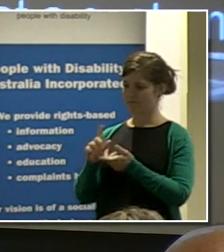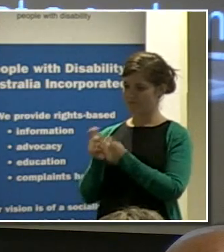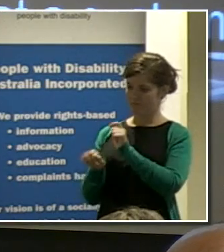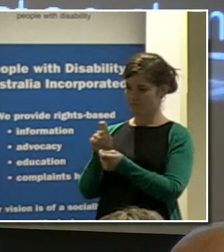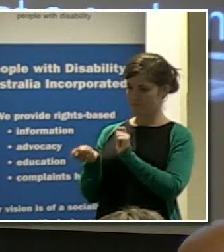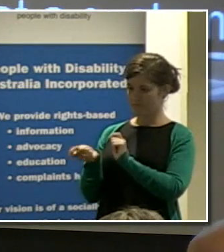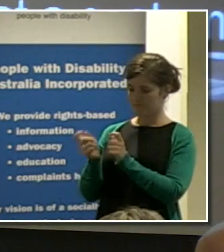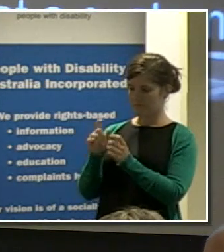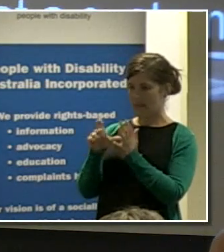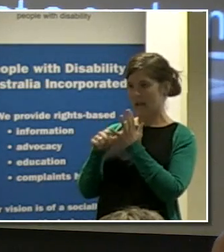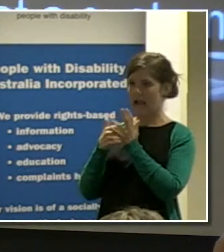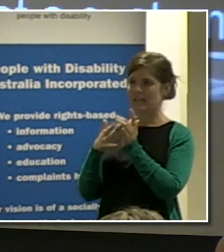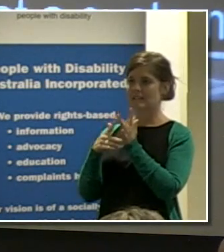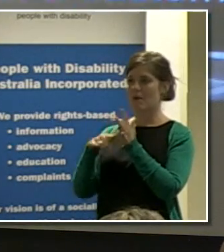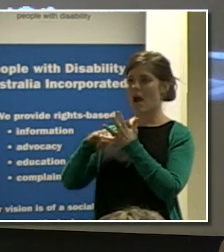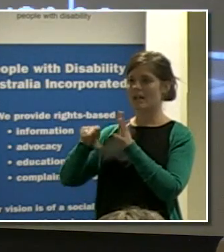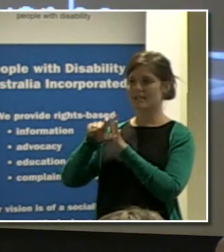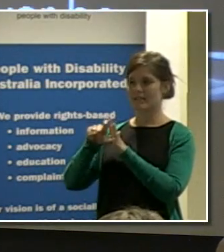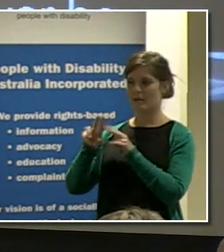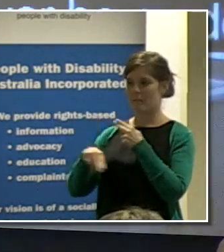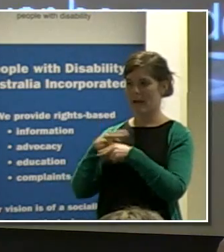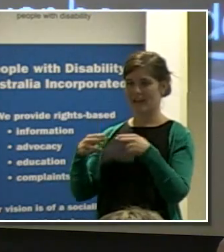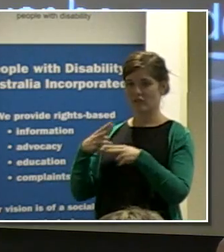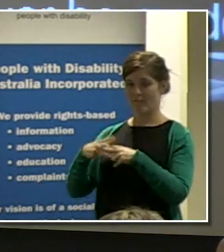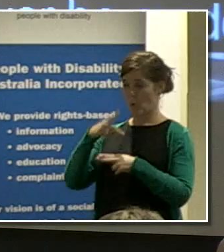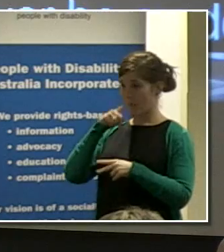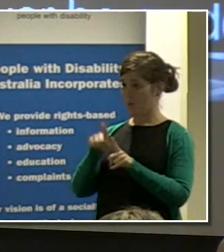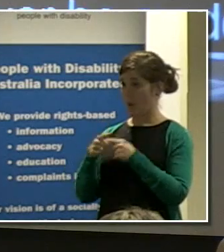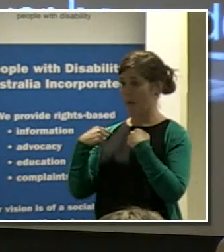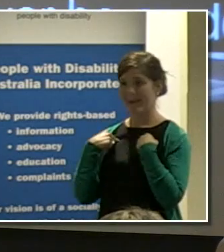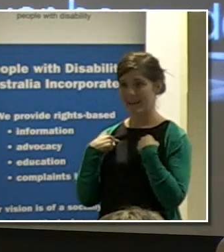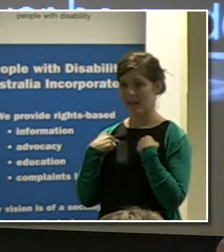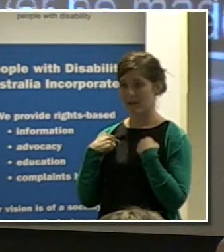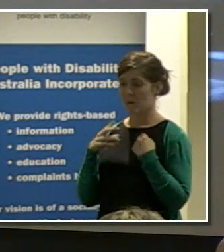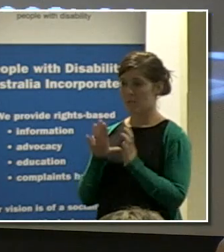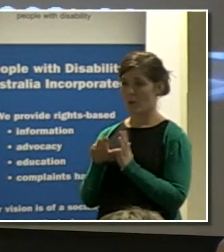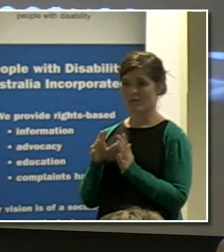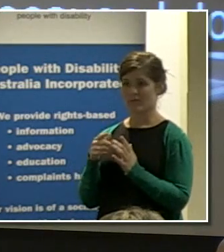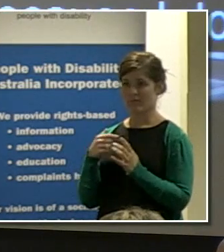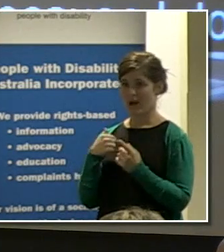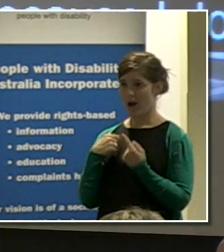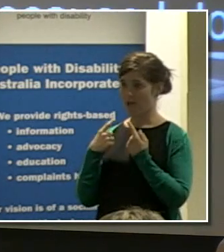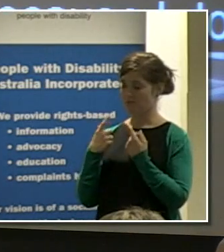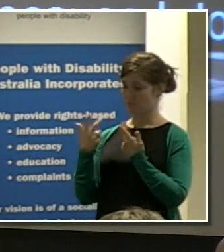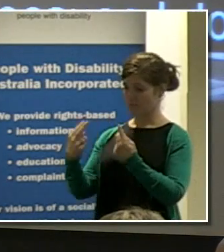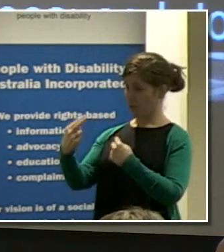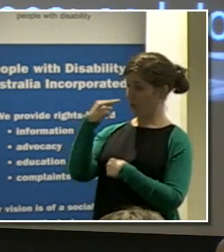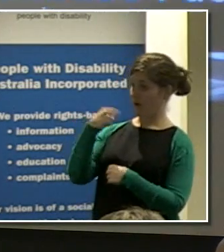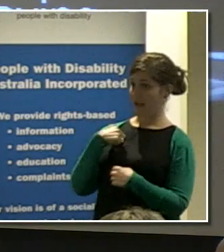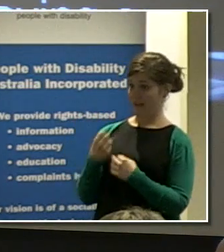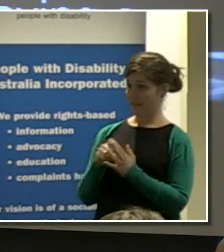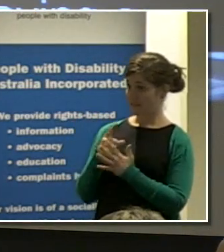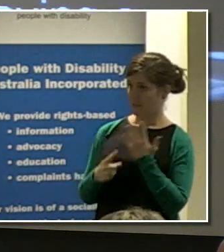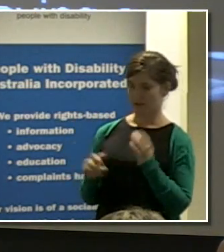package would ever be made for people like me, because I don't present as having a disability, and yet I